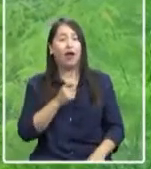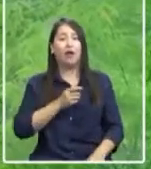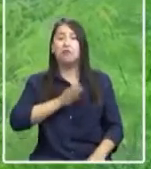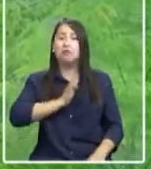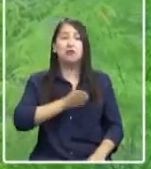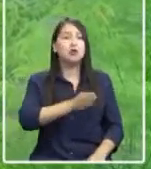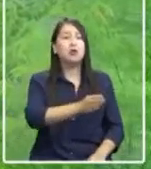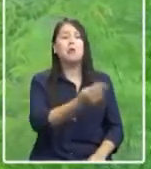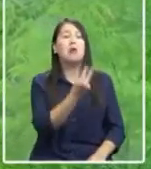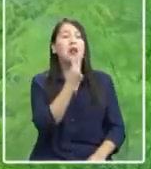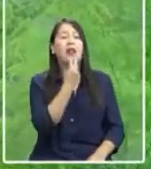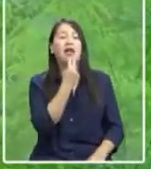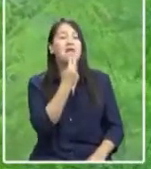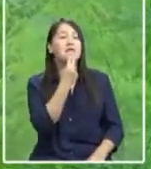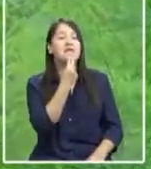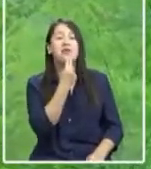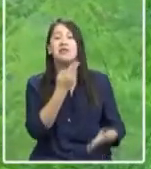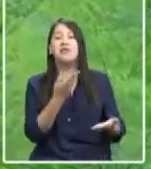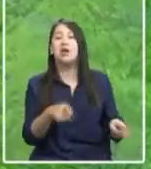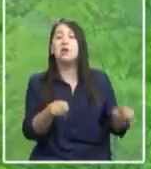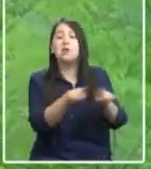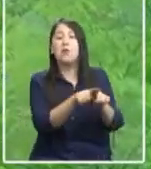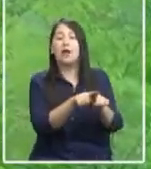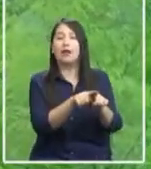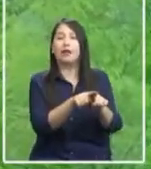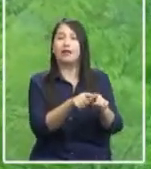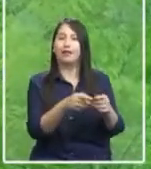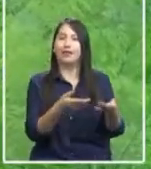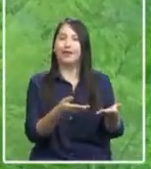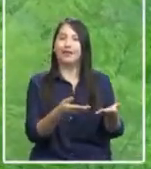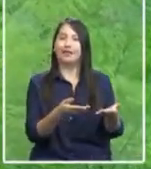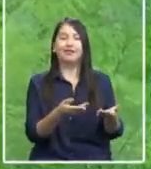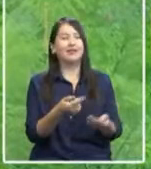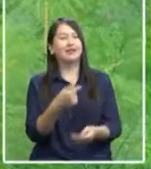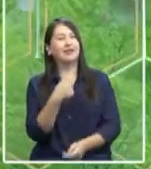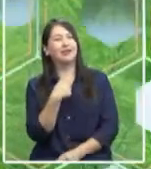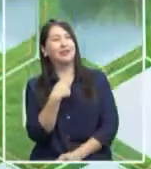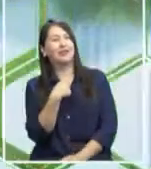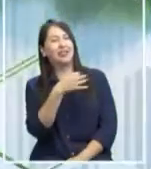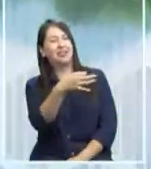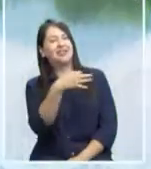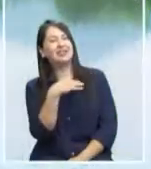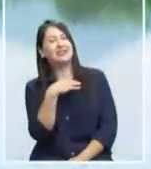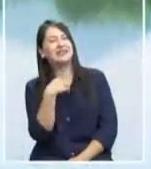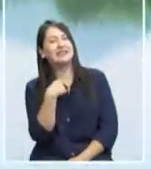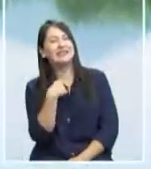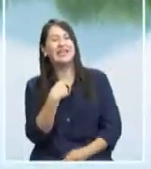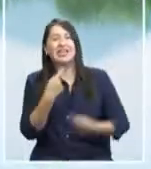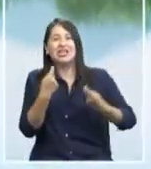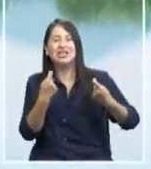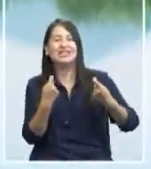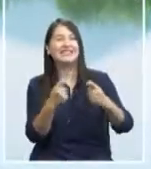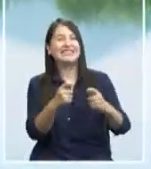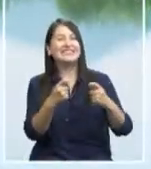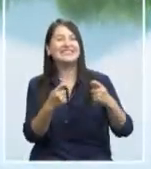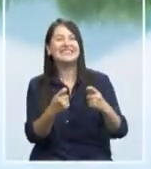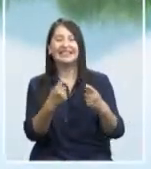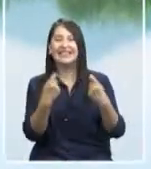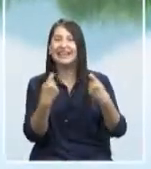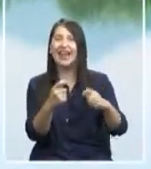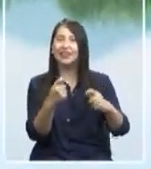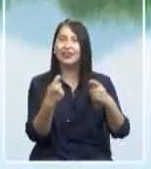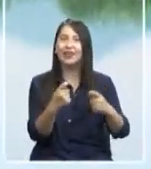And when they say that, I try to scream, I try to shout, please don't make the decision to go back.